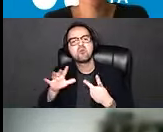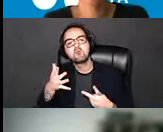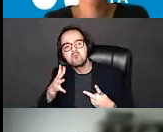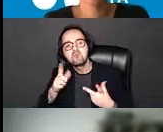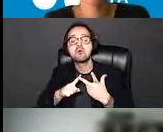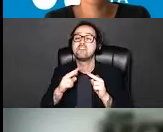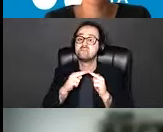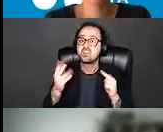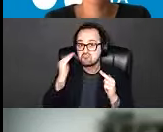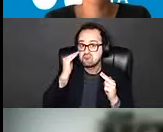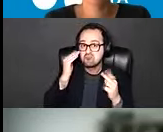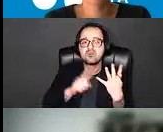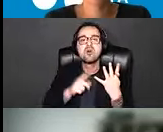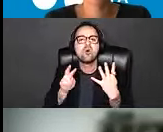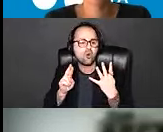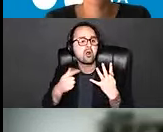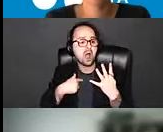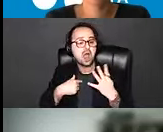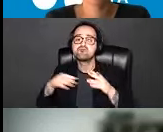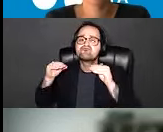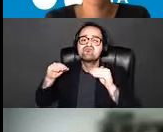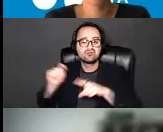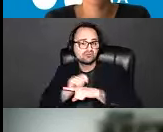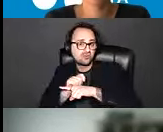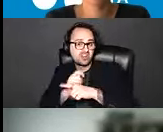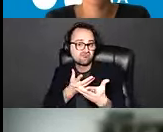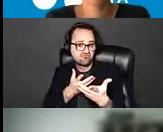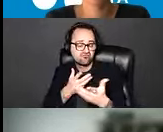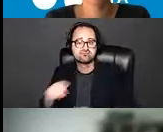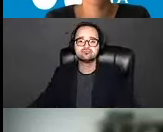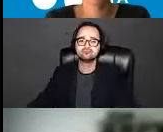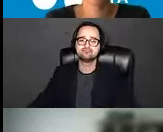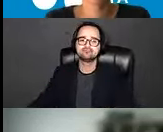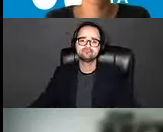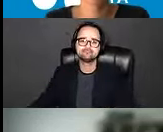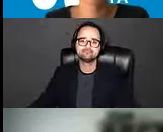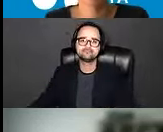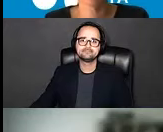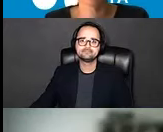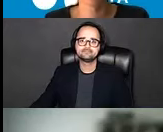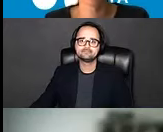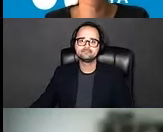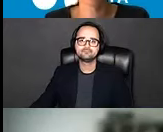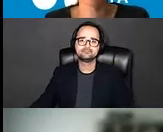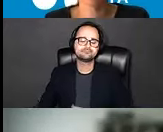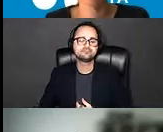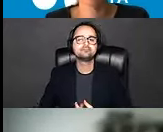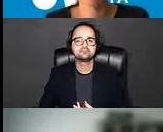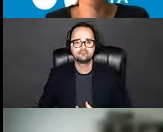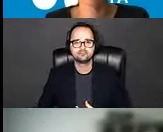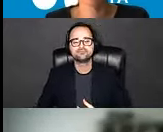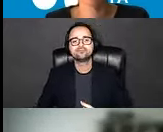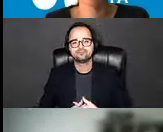very familiar, or I train or I could train others on the topic. So we just, again, I'm going to touch